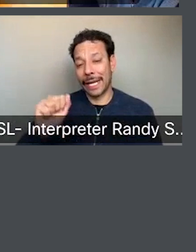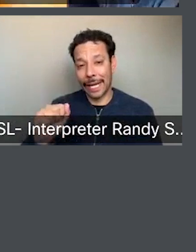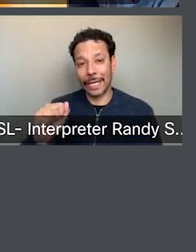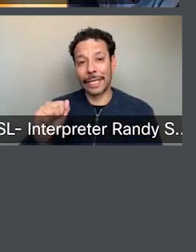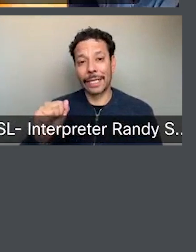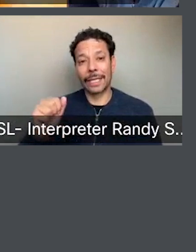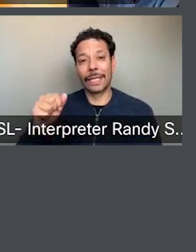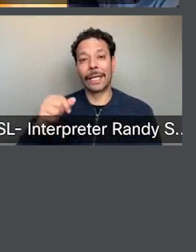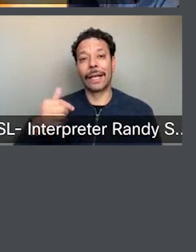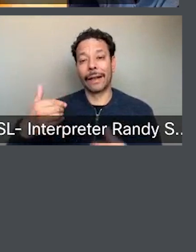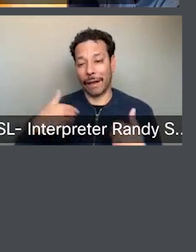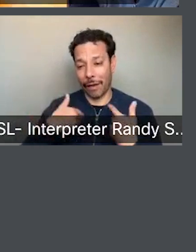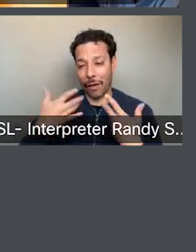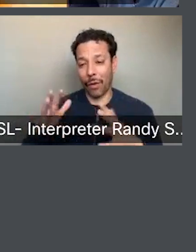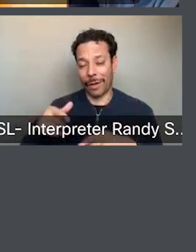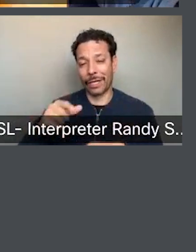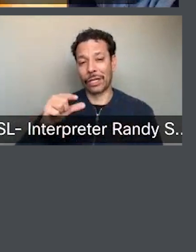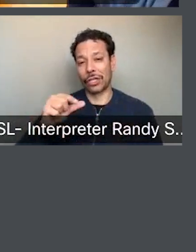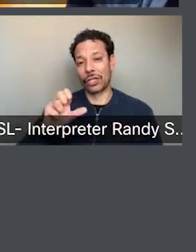specimens have been genotyped.